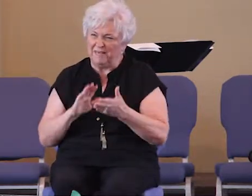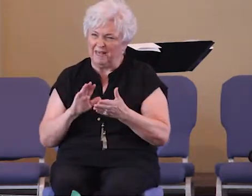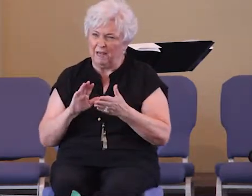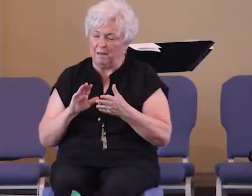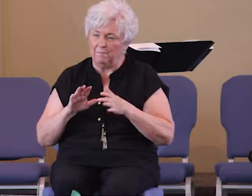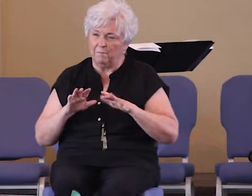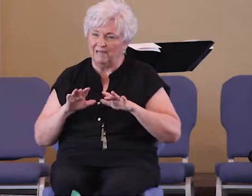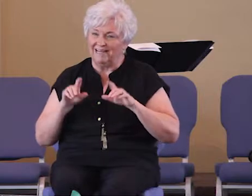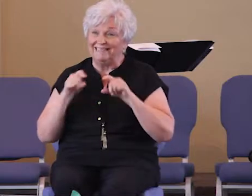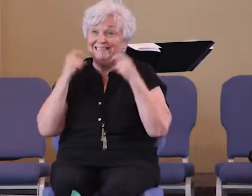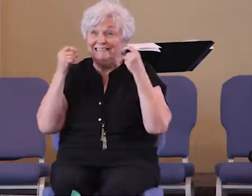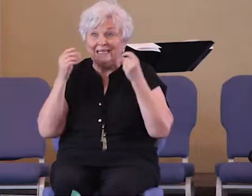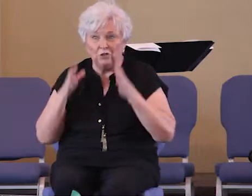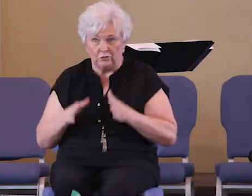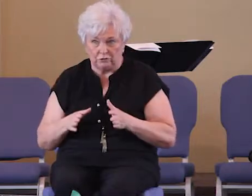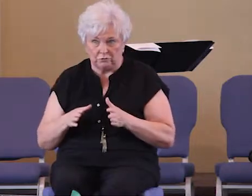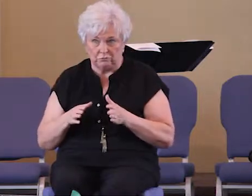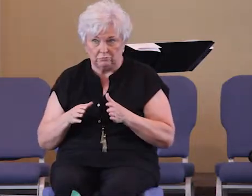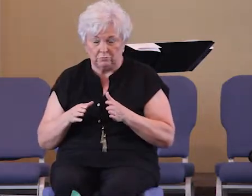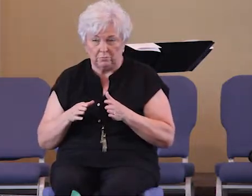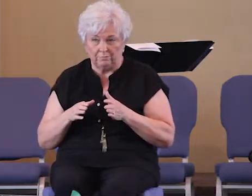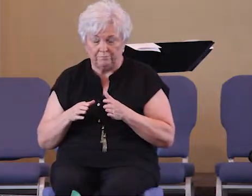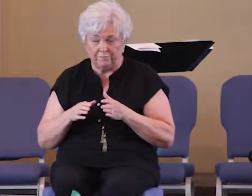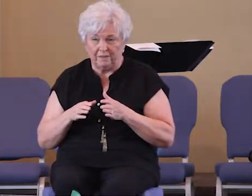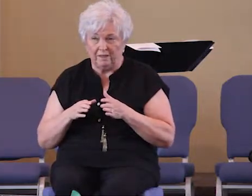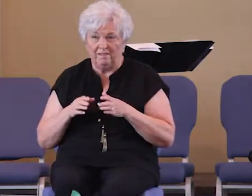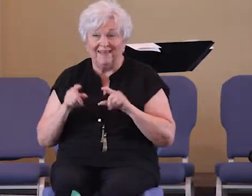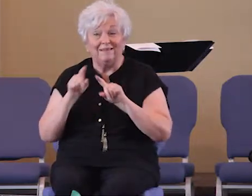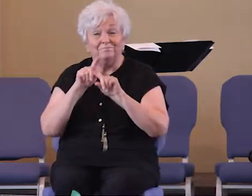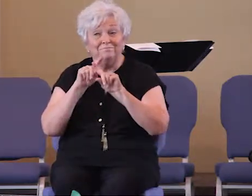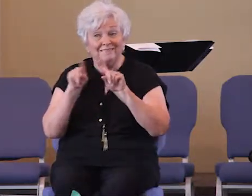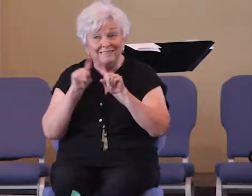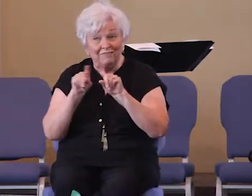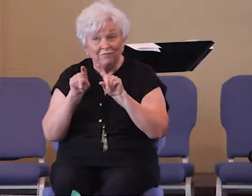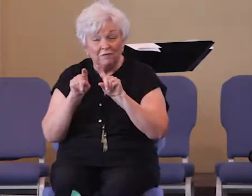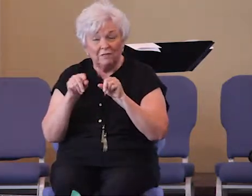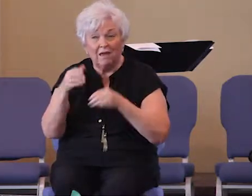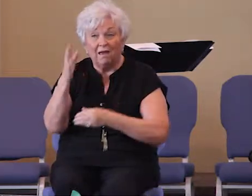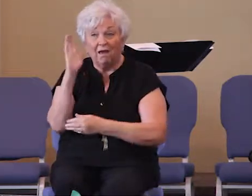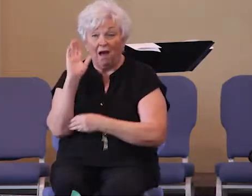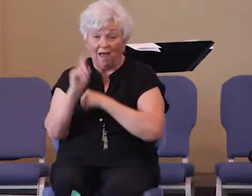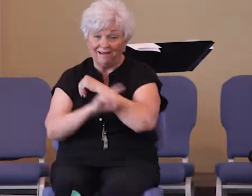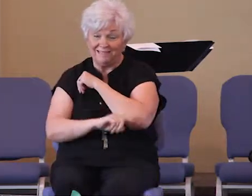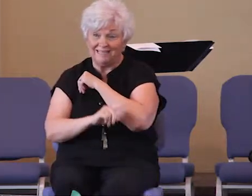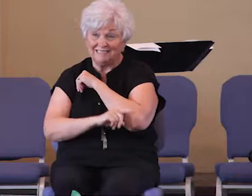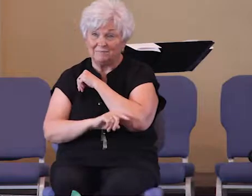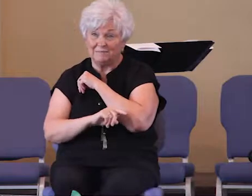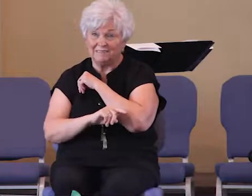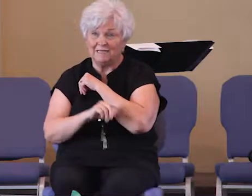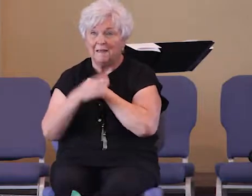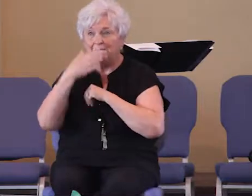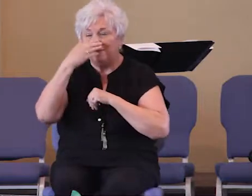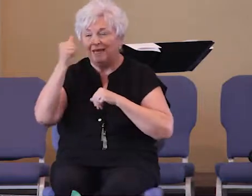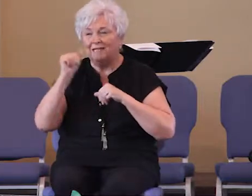you will. And then that's a different equation, because then God disciplines because of disobedience, not because of any